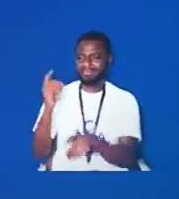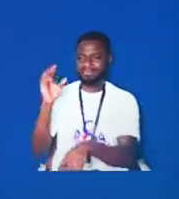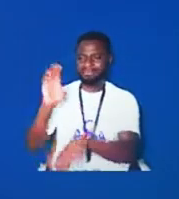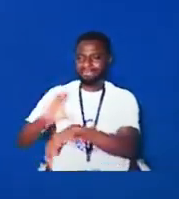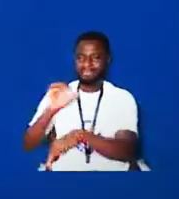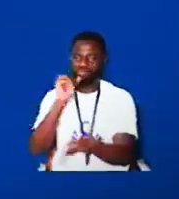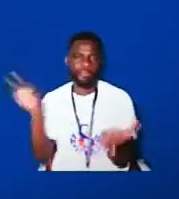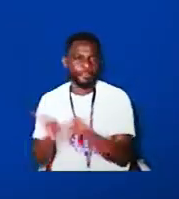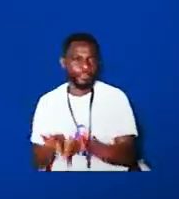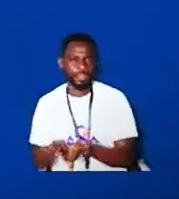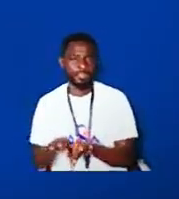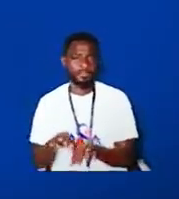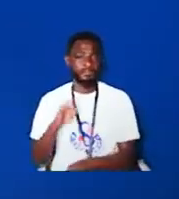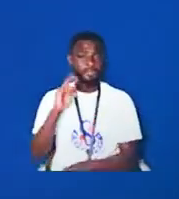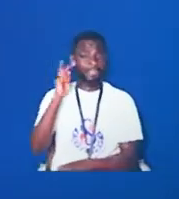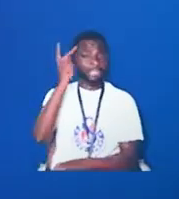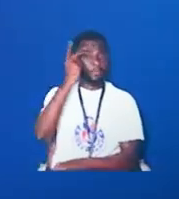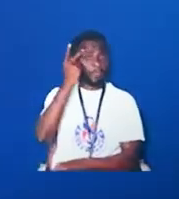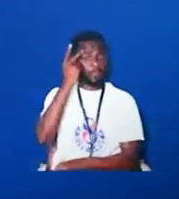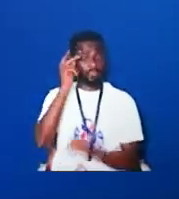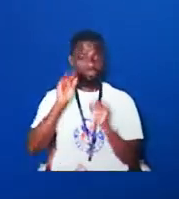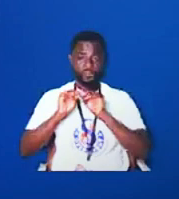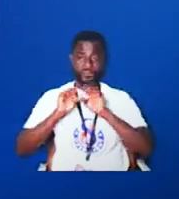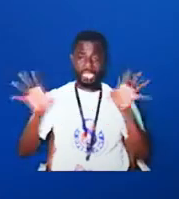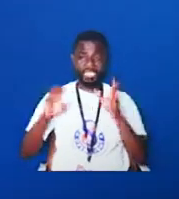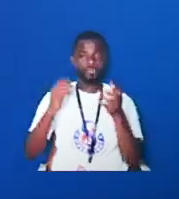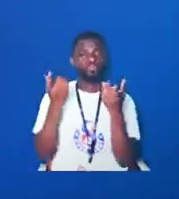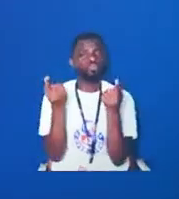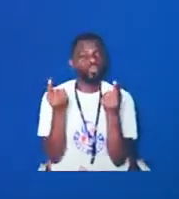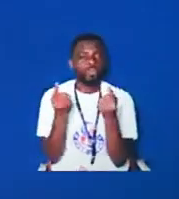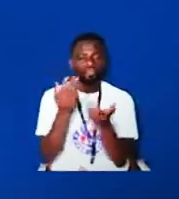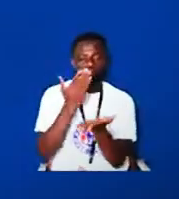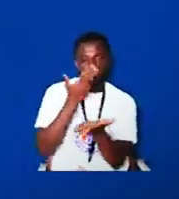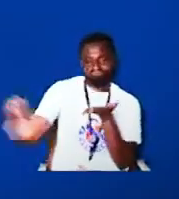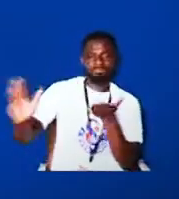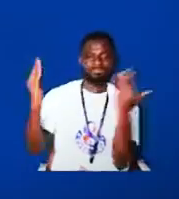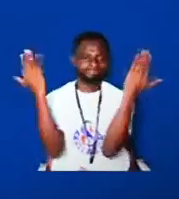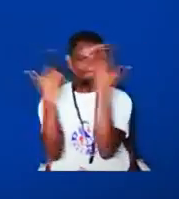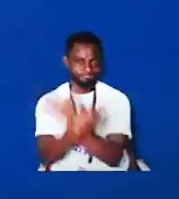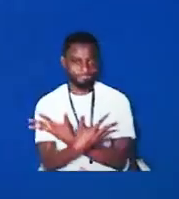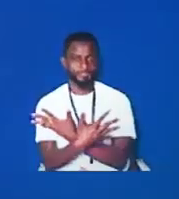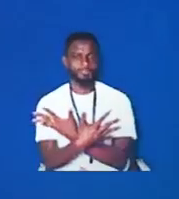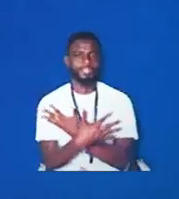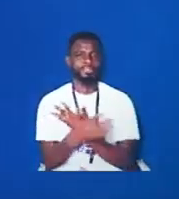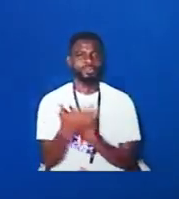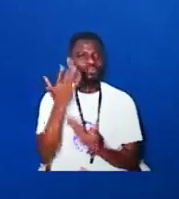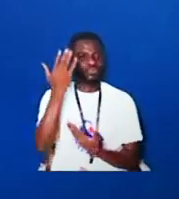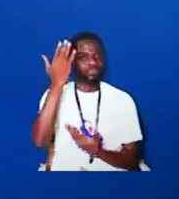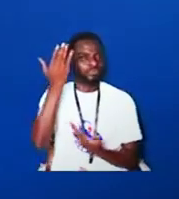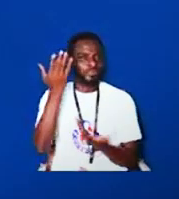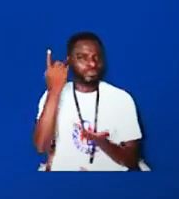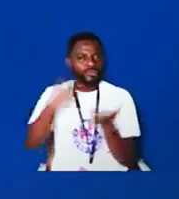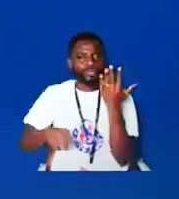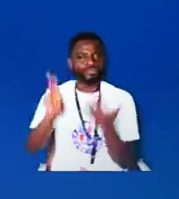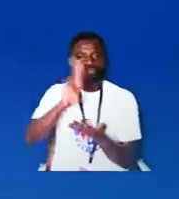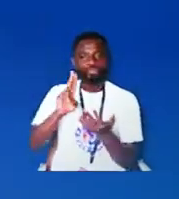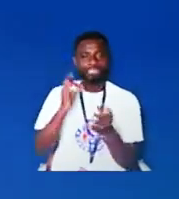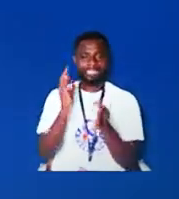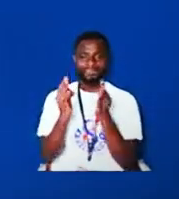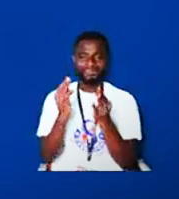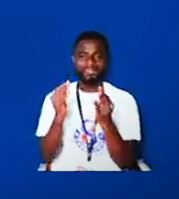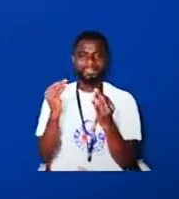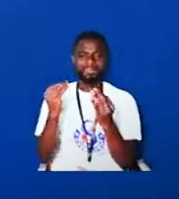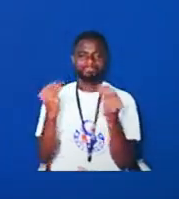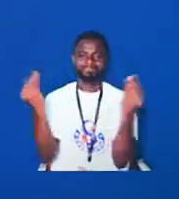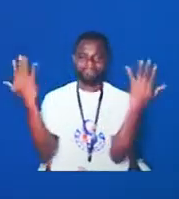The purpose of light is to drive away darkness. What is the use of light if there is darkness all around